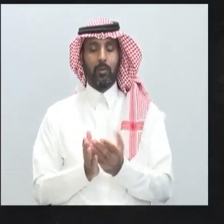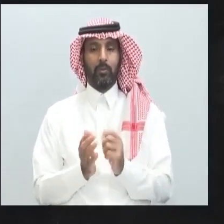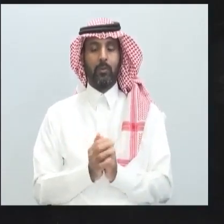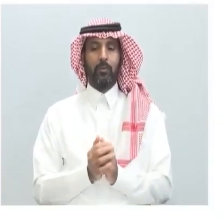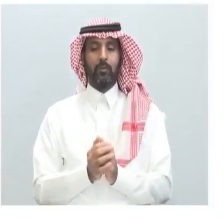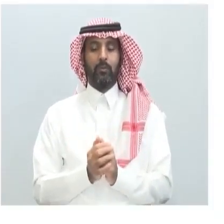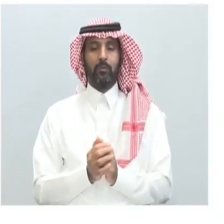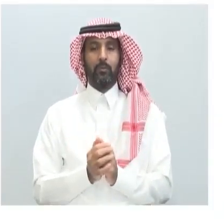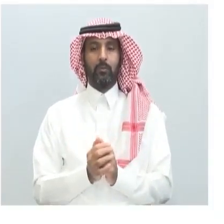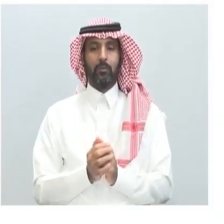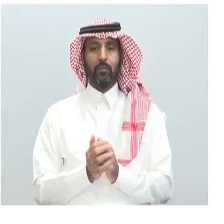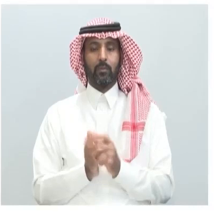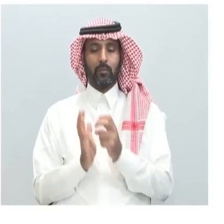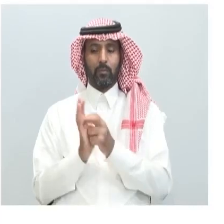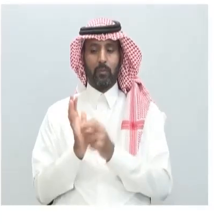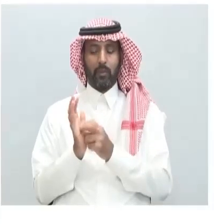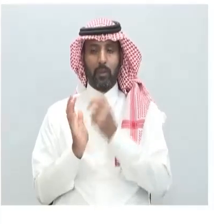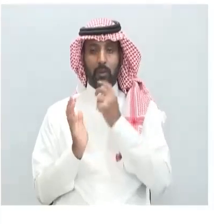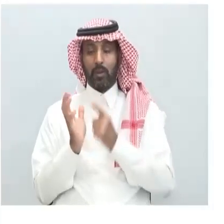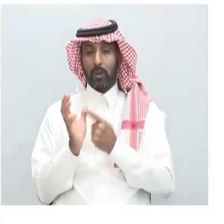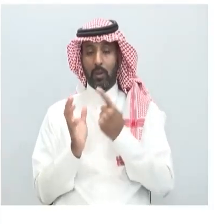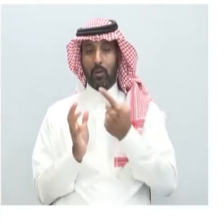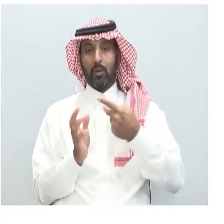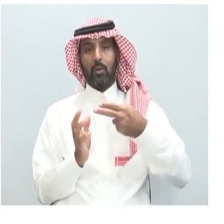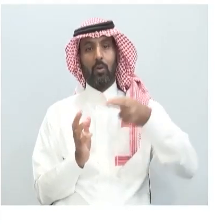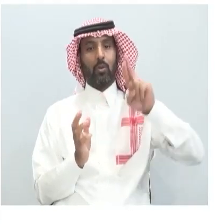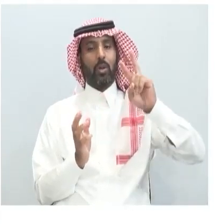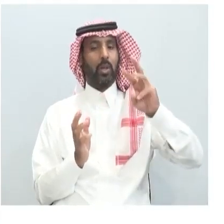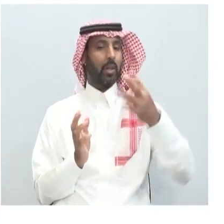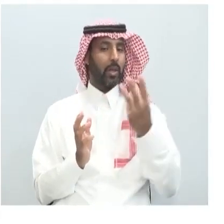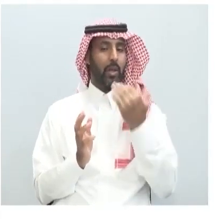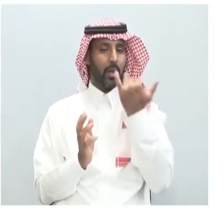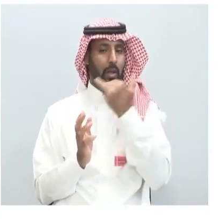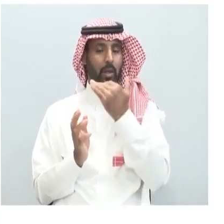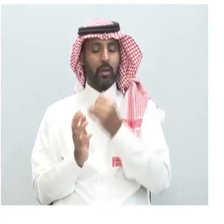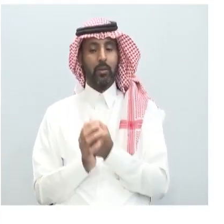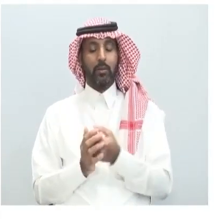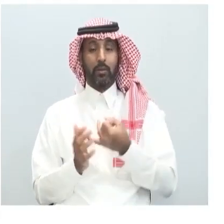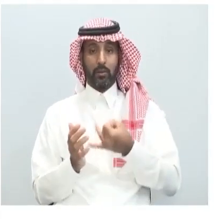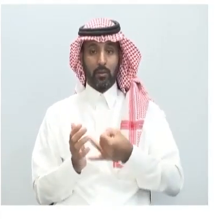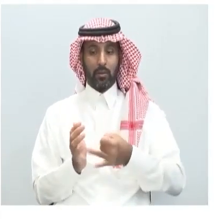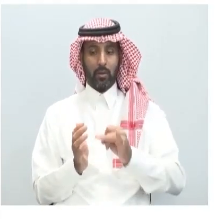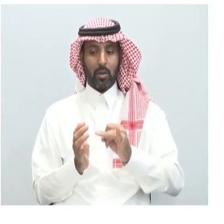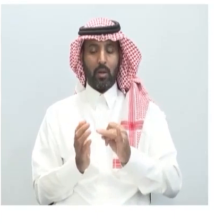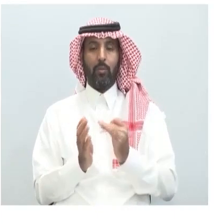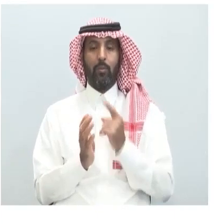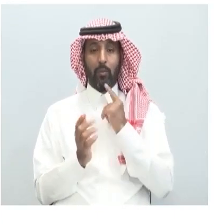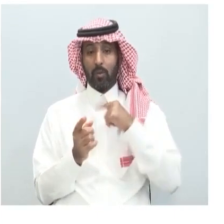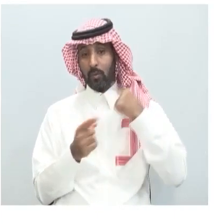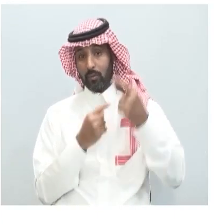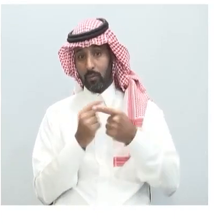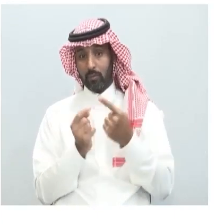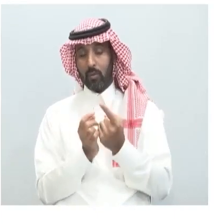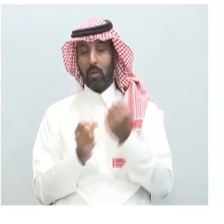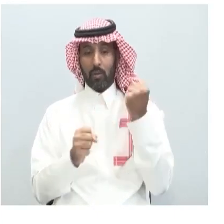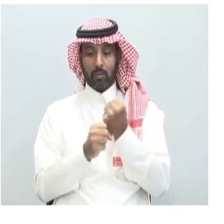lesson, which is the grammar of the Unit 3. But before we do that, let's revise our previous lesson. If you remember the